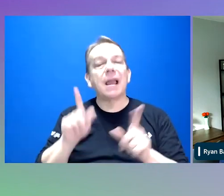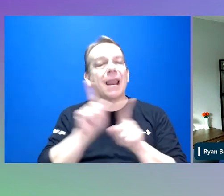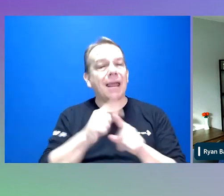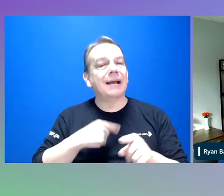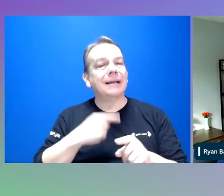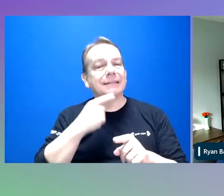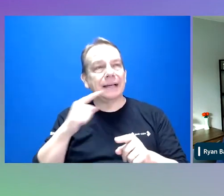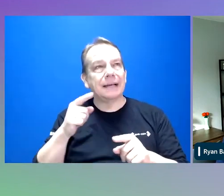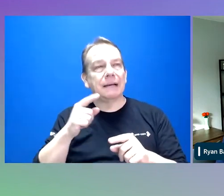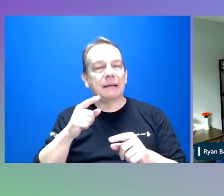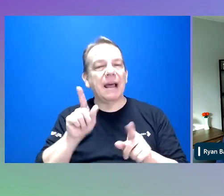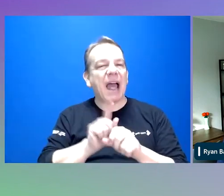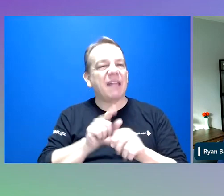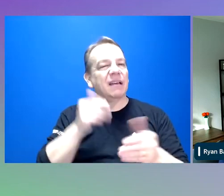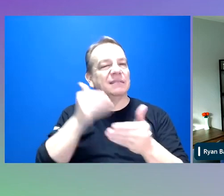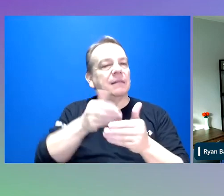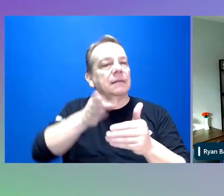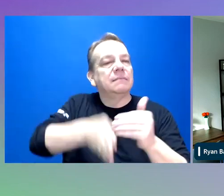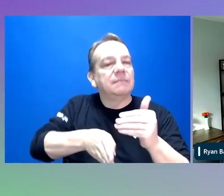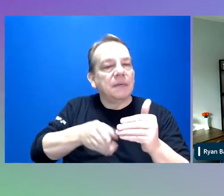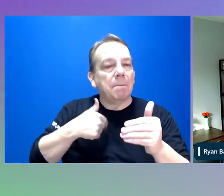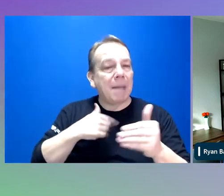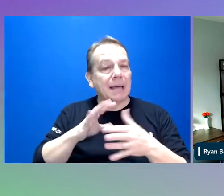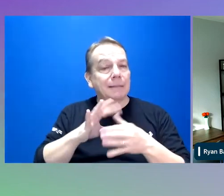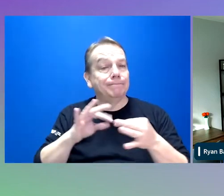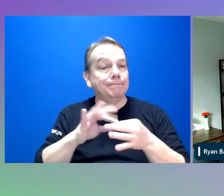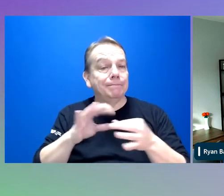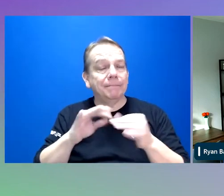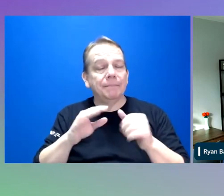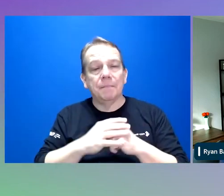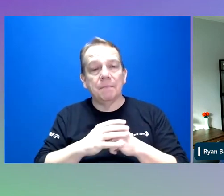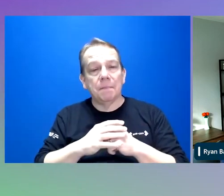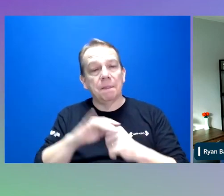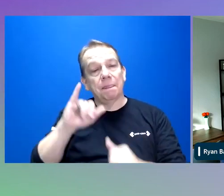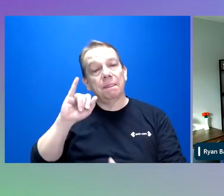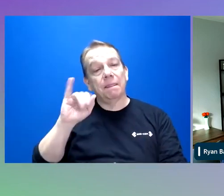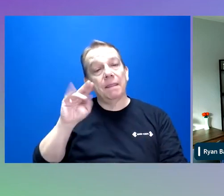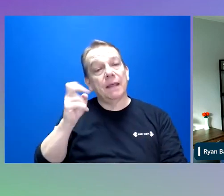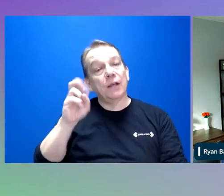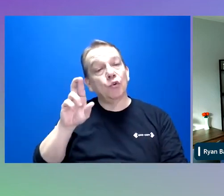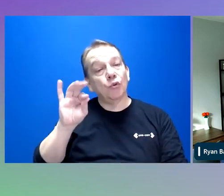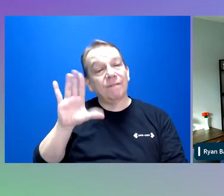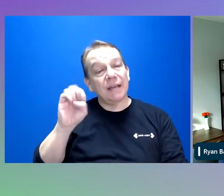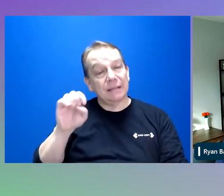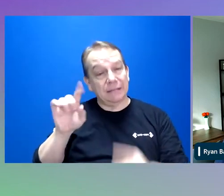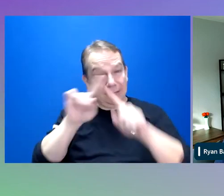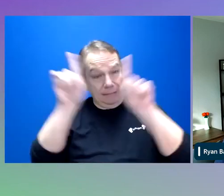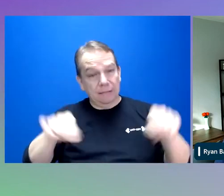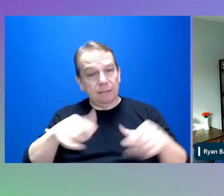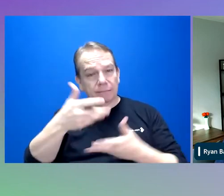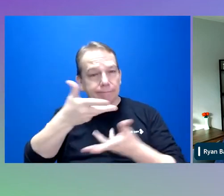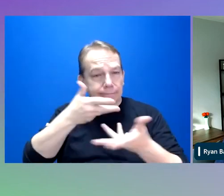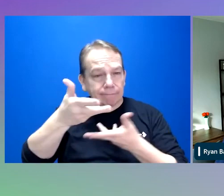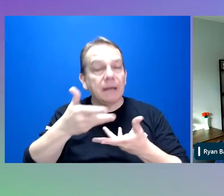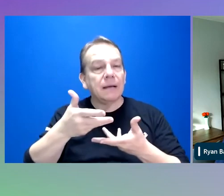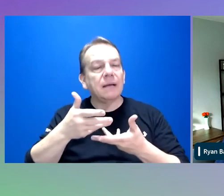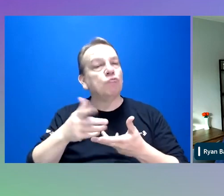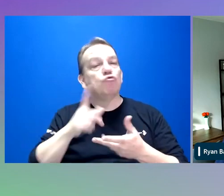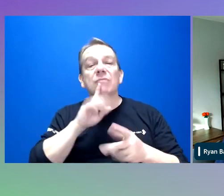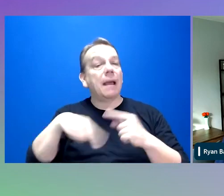towards the end of the talk, about how interfaces are really just inputs and outputs. The